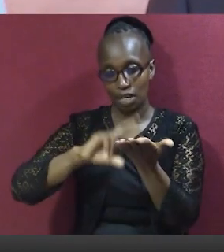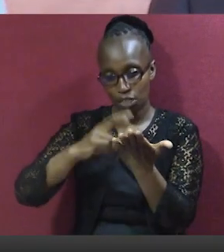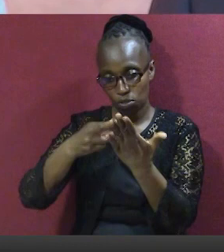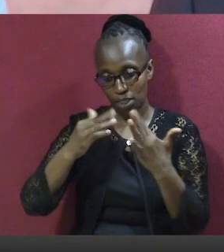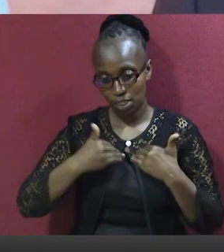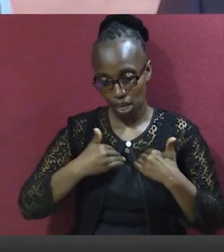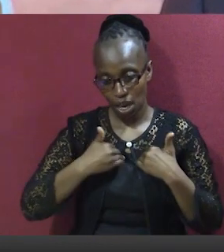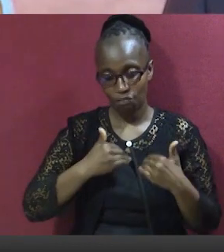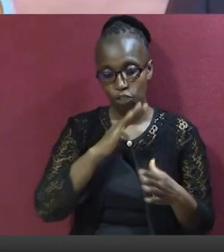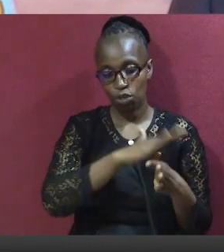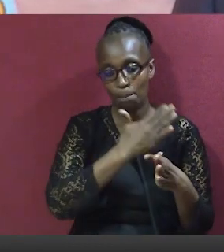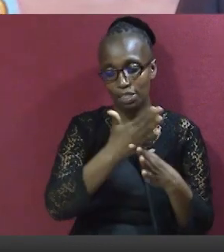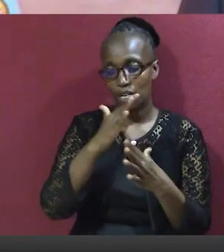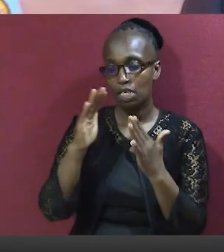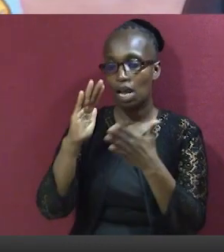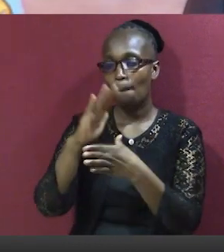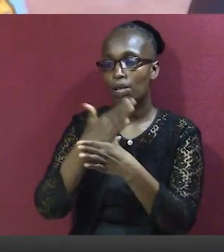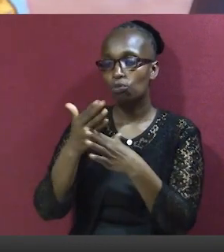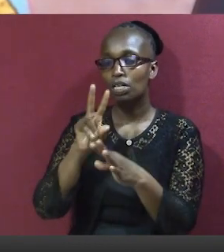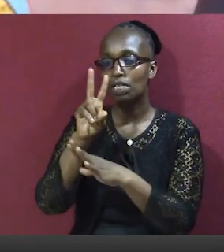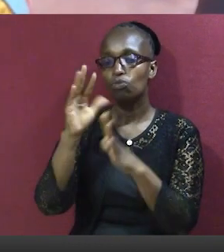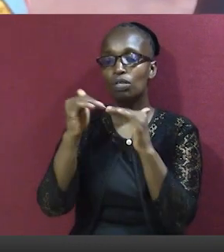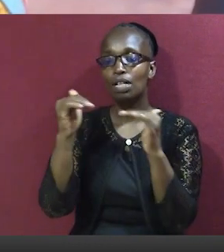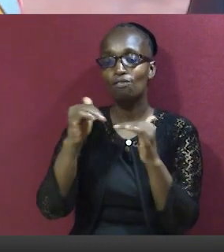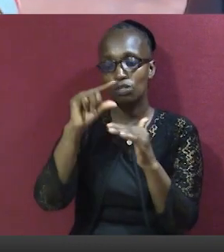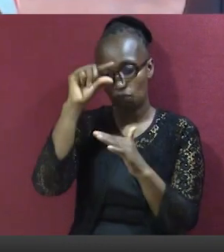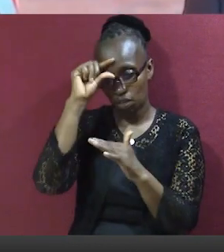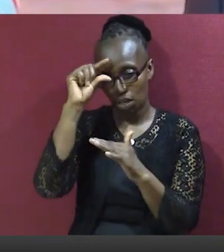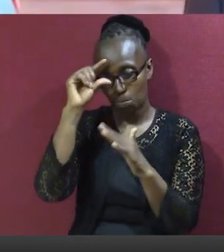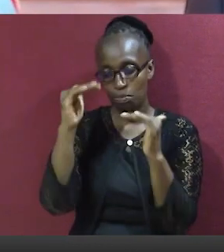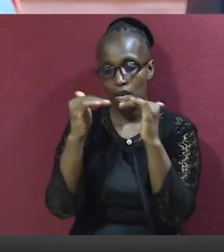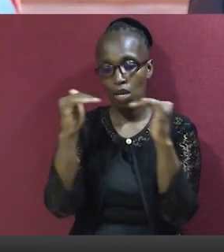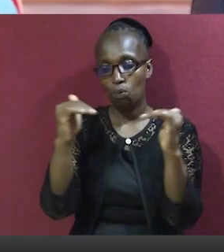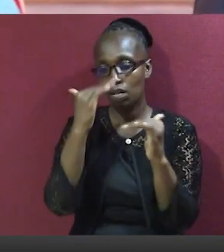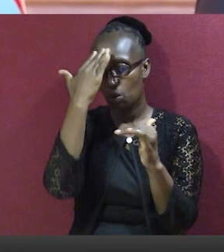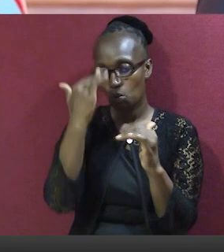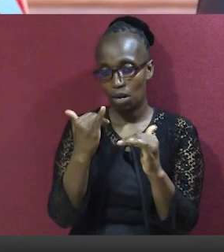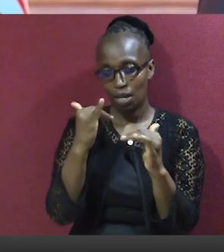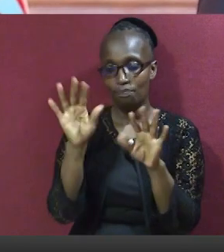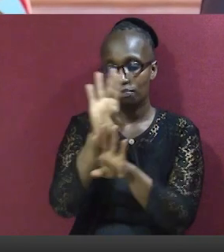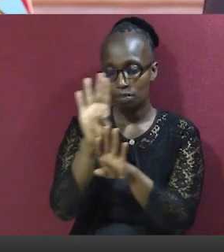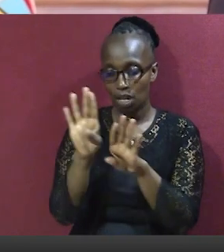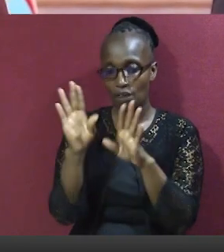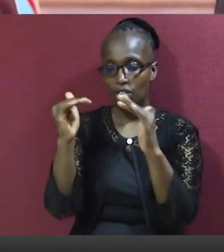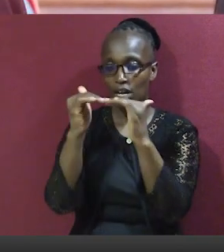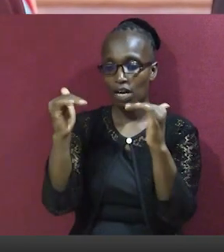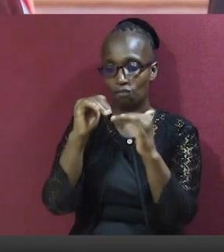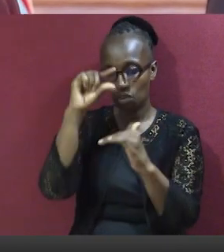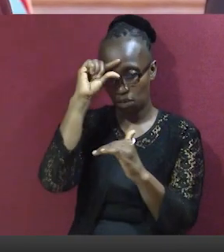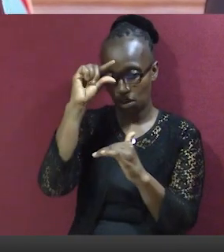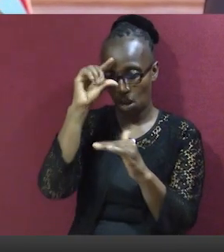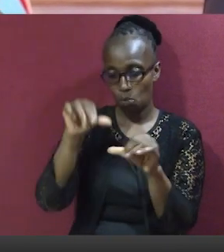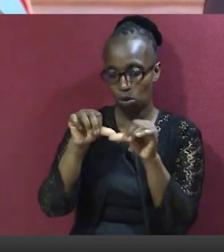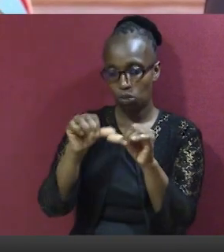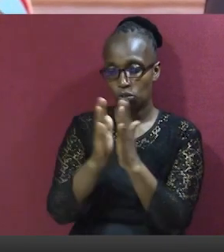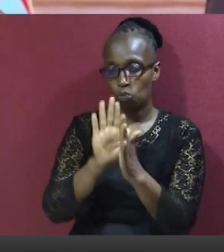that whenever we have resources, it is shared between the two levels of government equitably so that every level